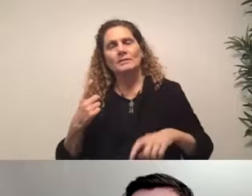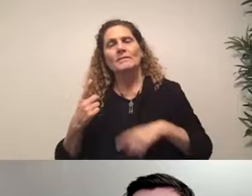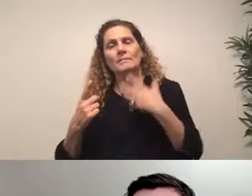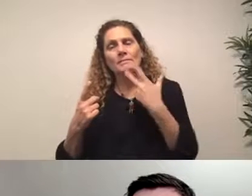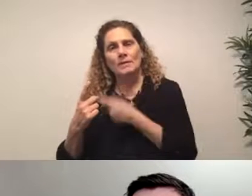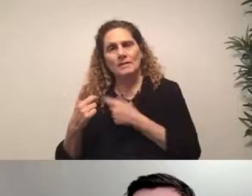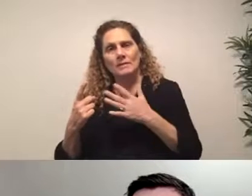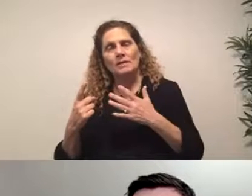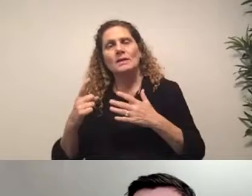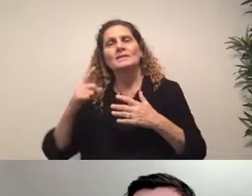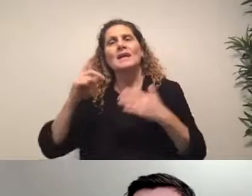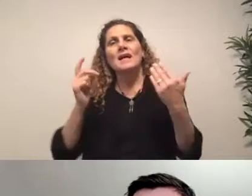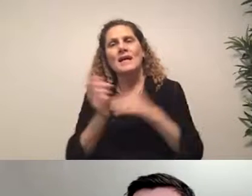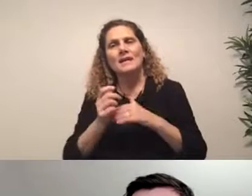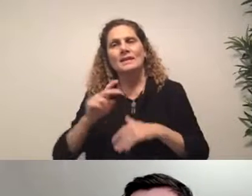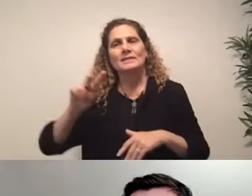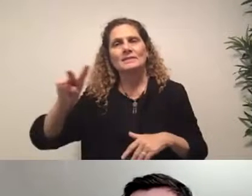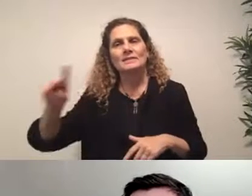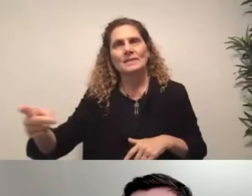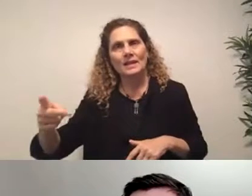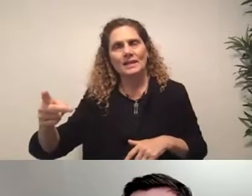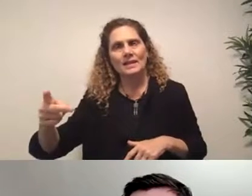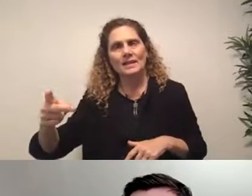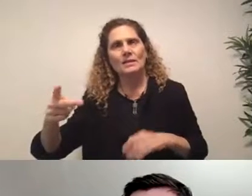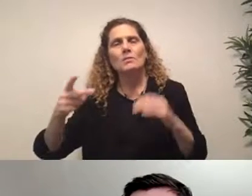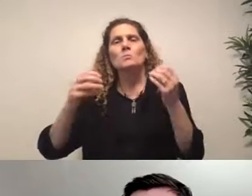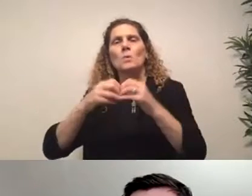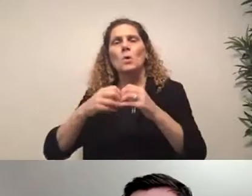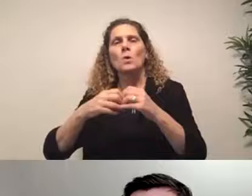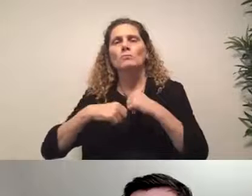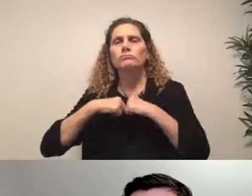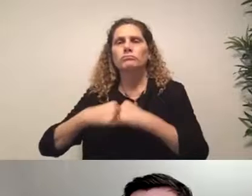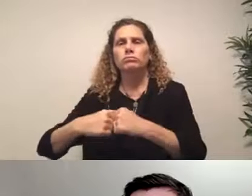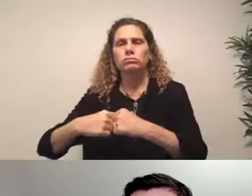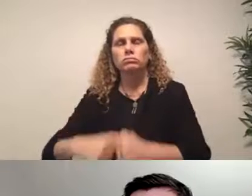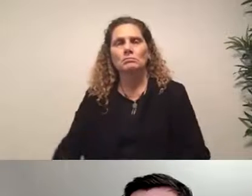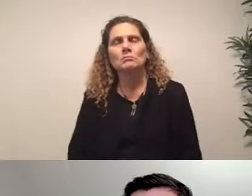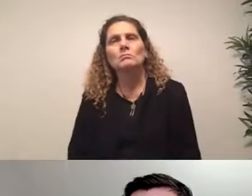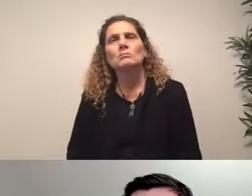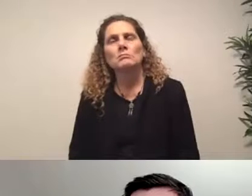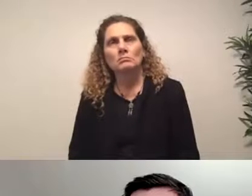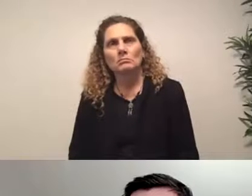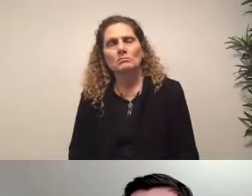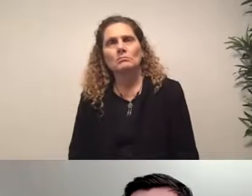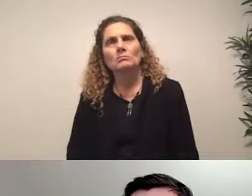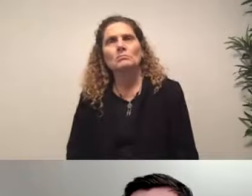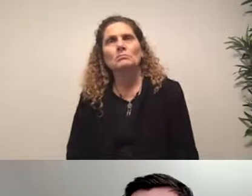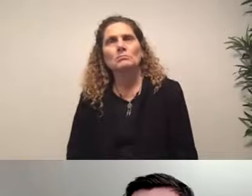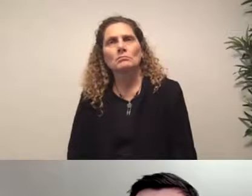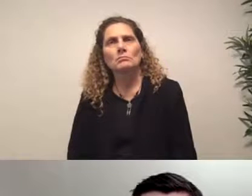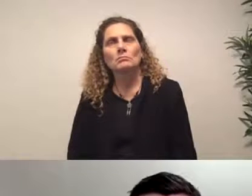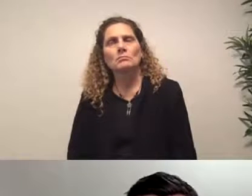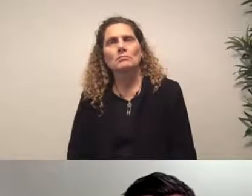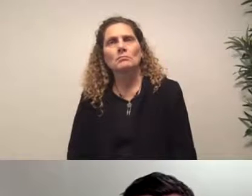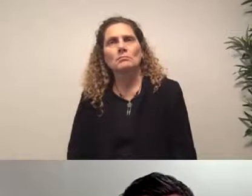The next question is from Sari Lusk at the Milwaukee Business Journal. For the medical professionals, to what do you attribute the local improvement in the